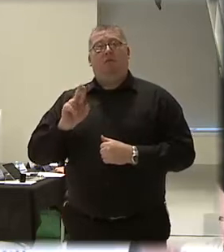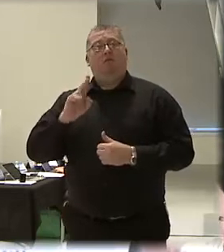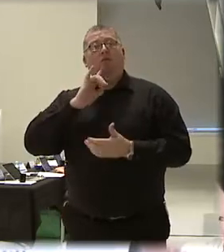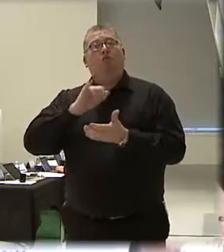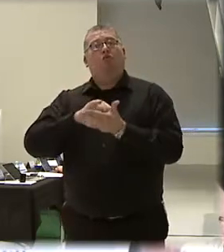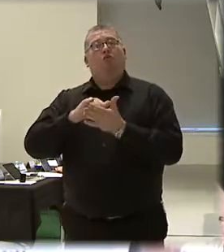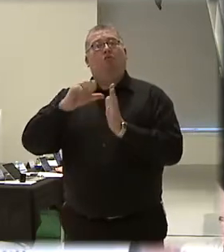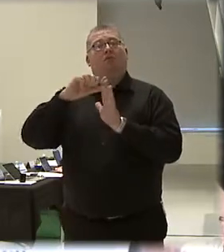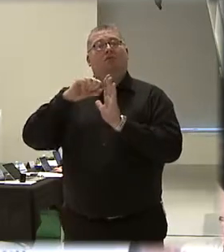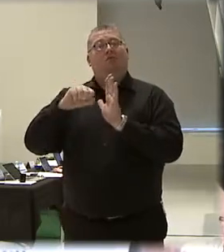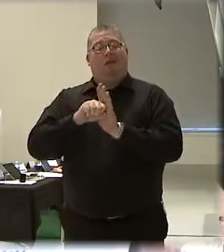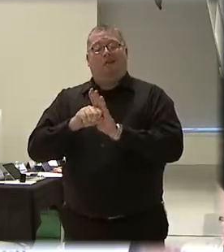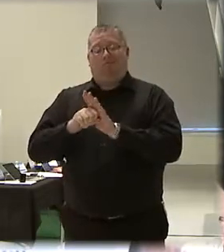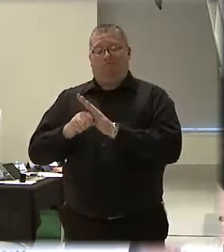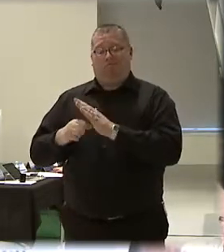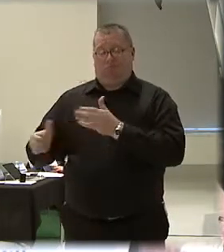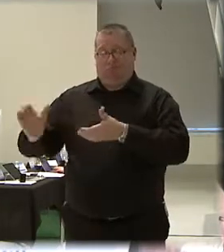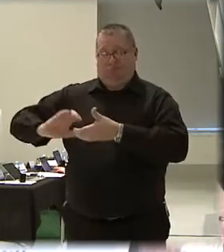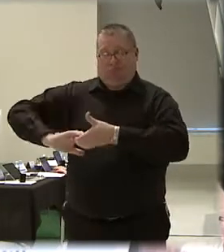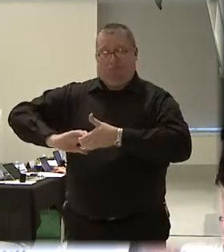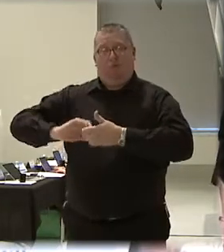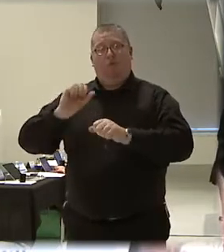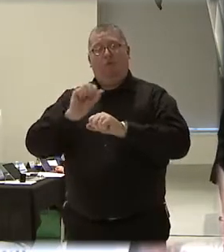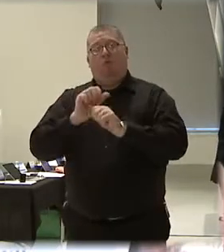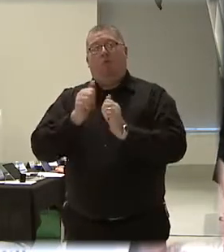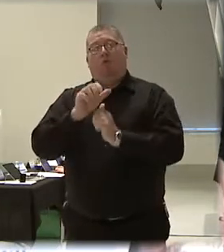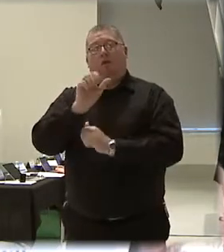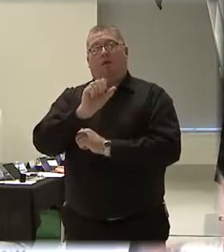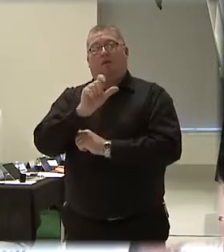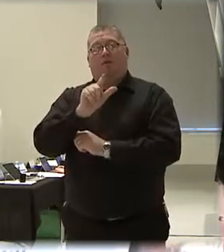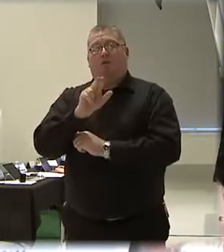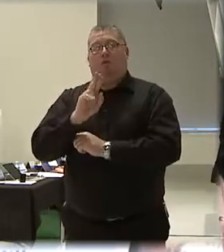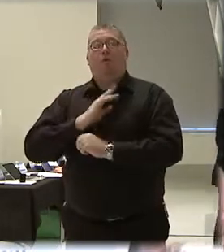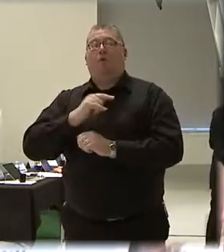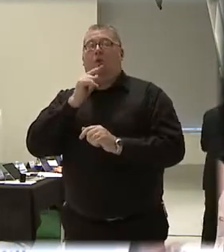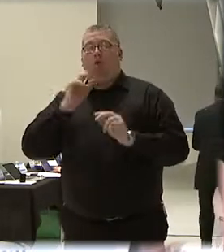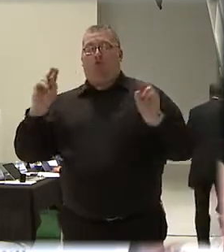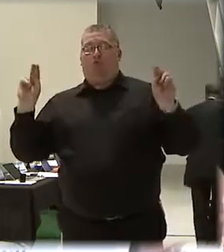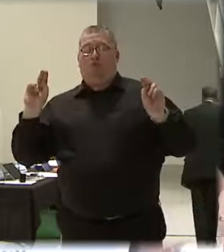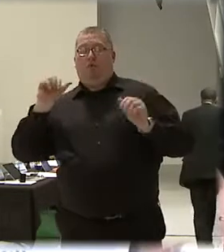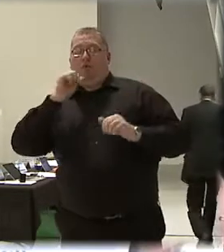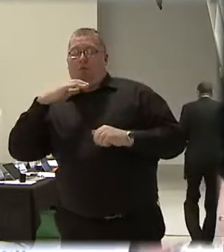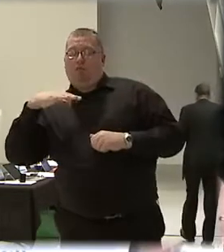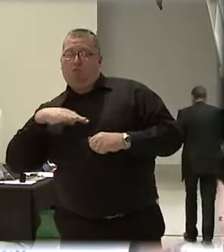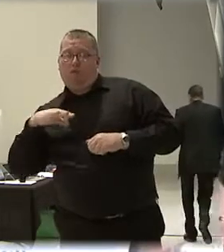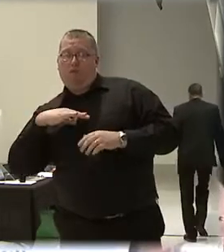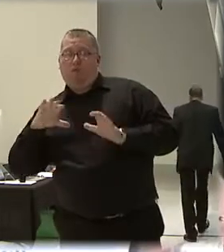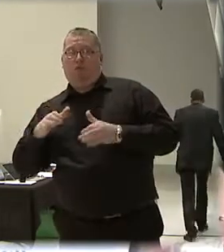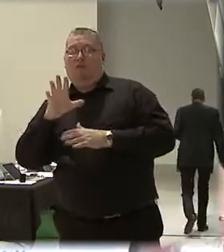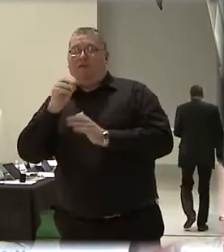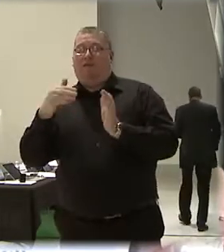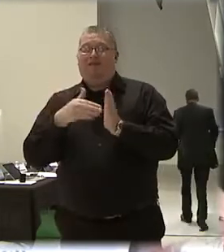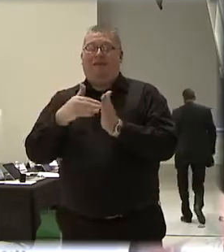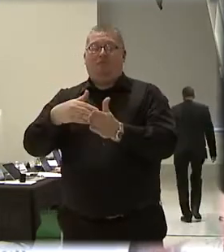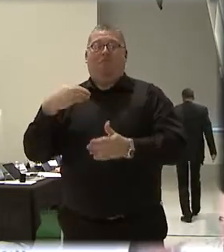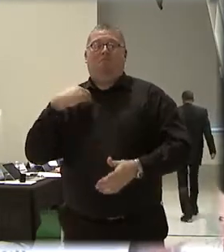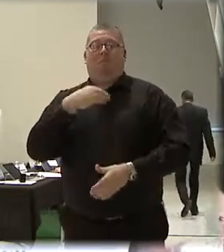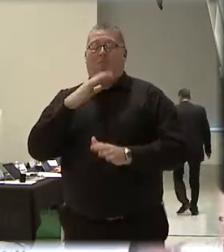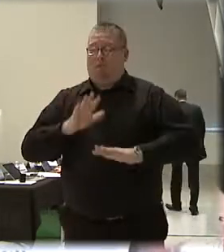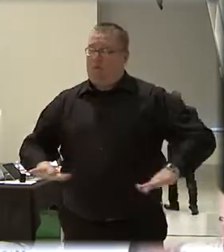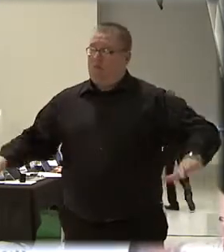State affiliate of the American Civil Liberties Union. We're a nonpartisan, nonprofit organization with 50,000 members across the